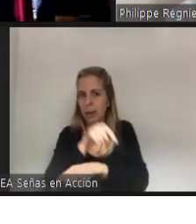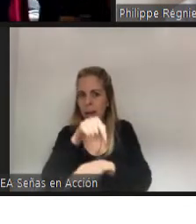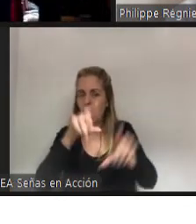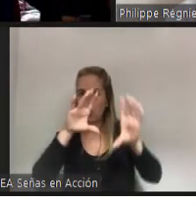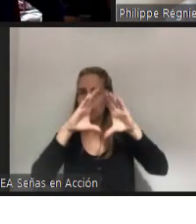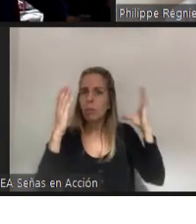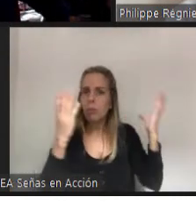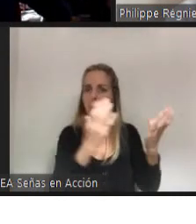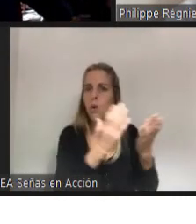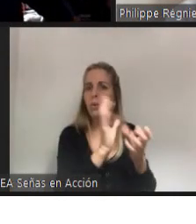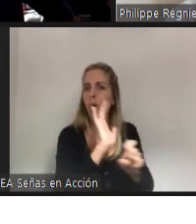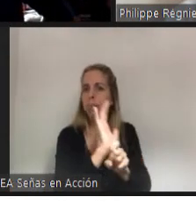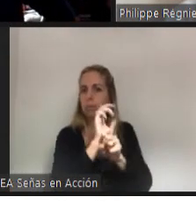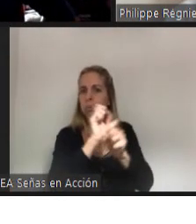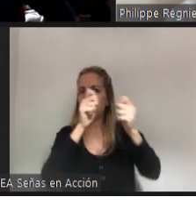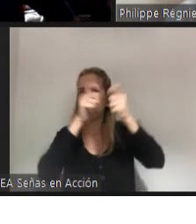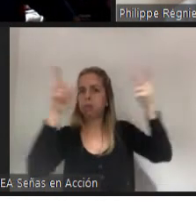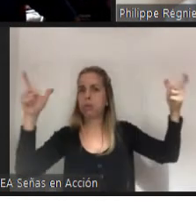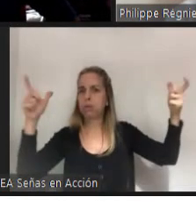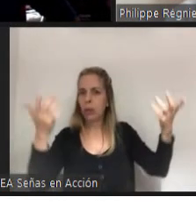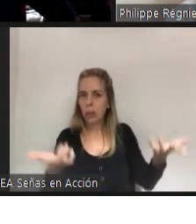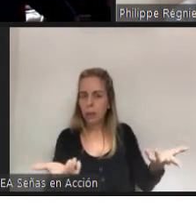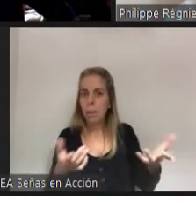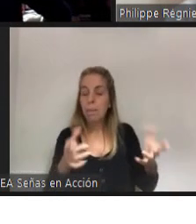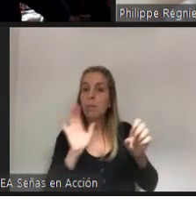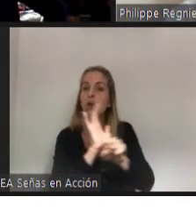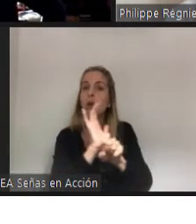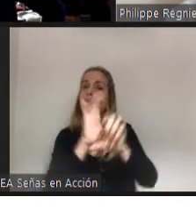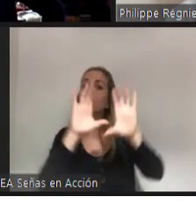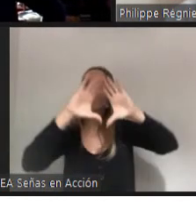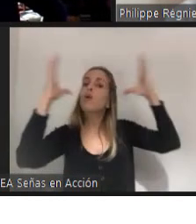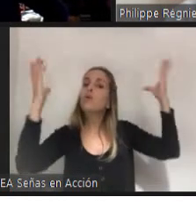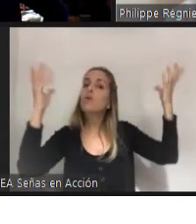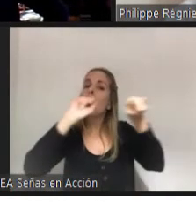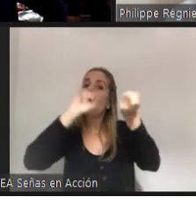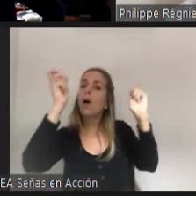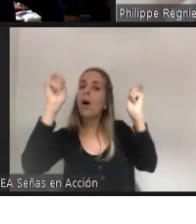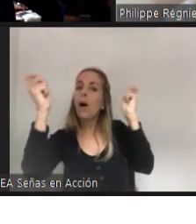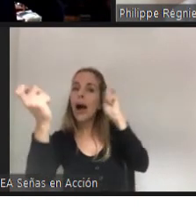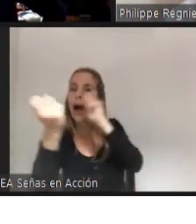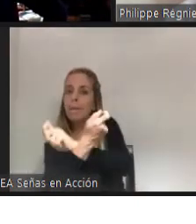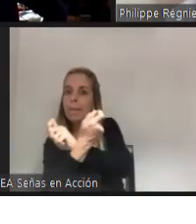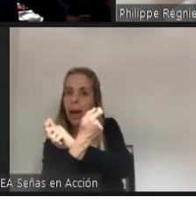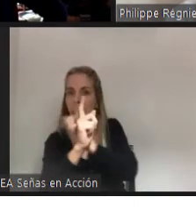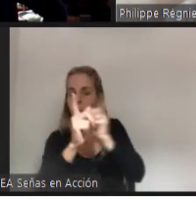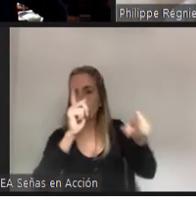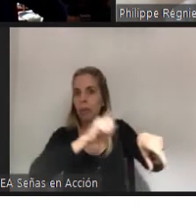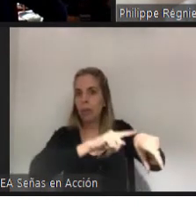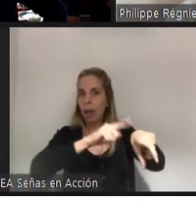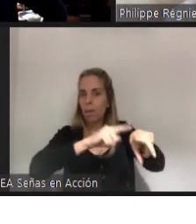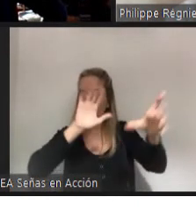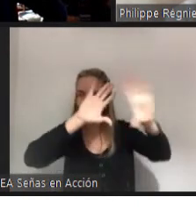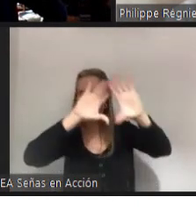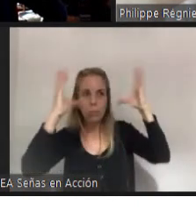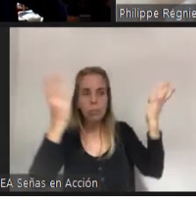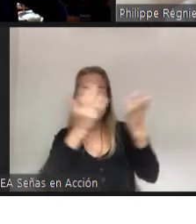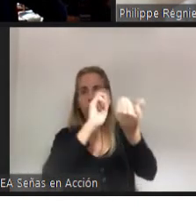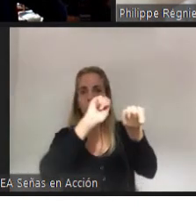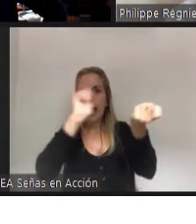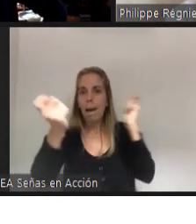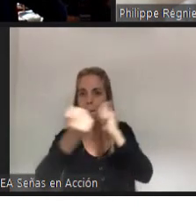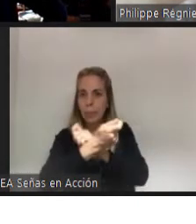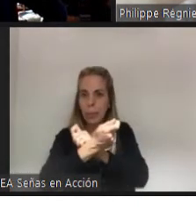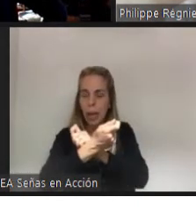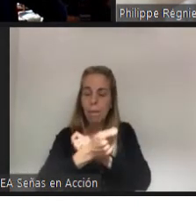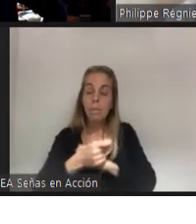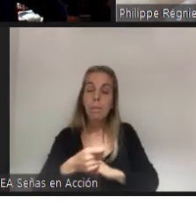world became increasingly big. I mean, it's some sort of space and time transformation in a